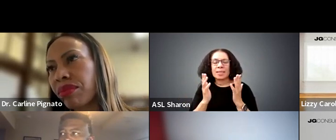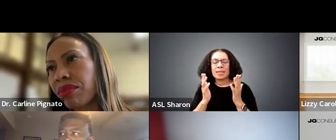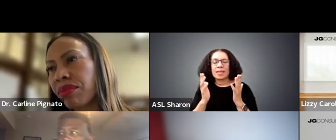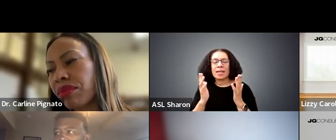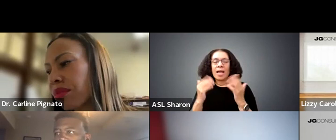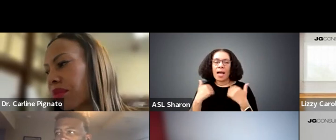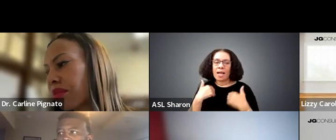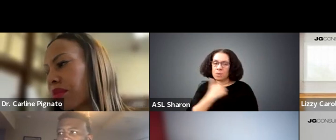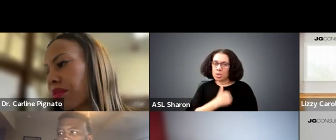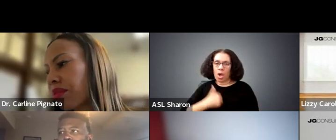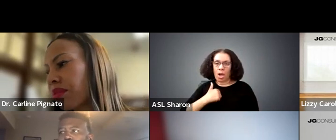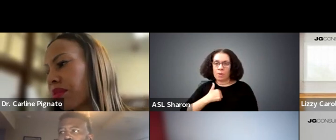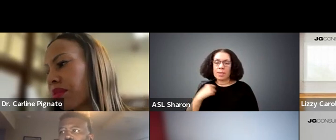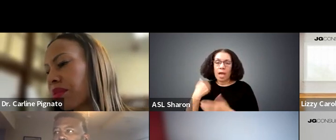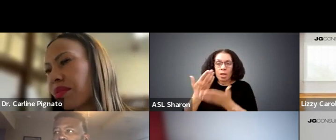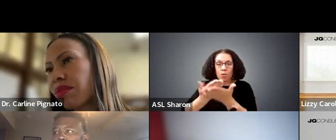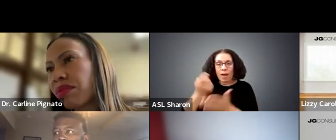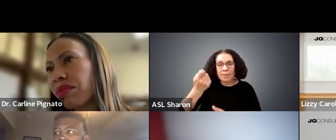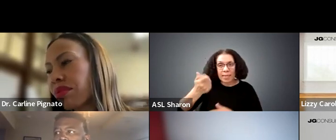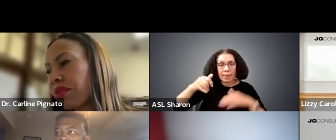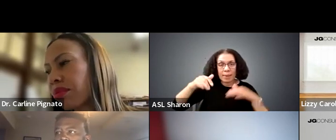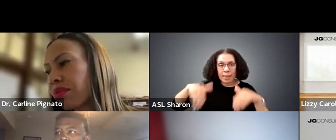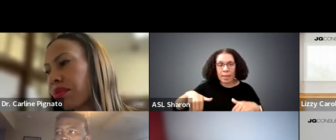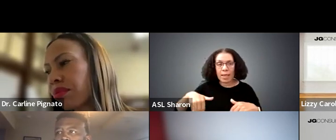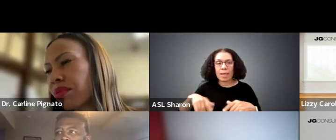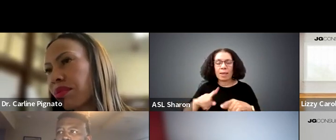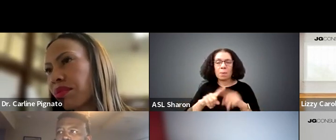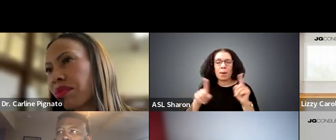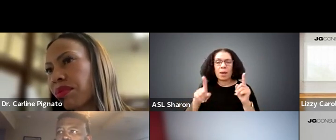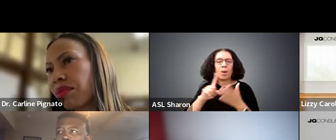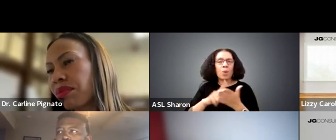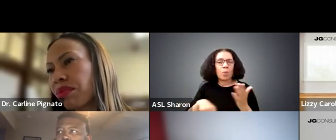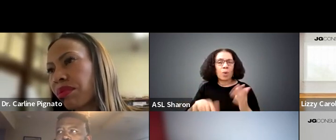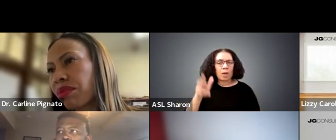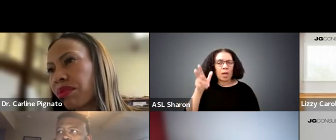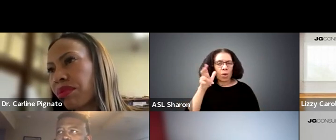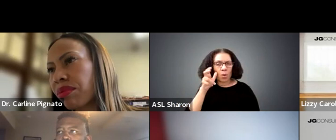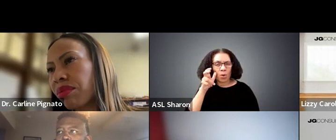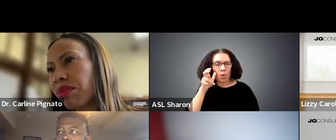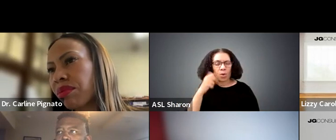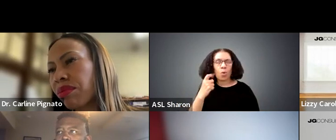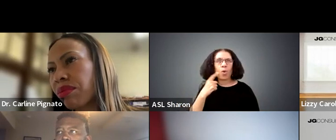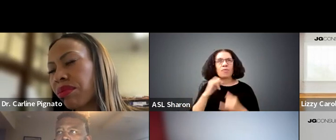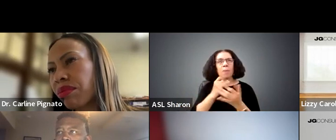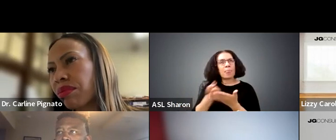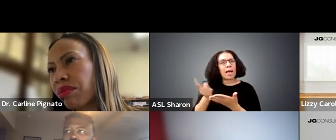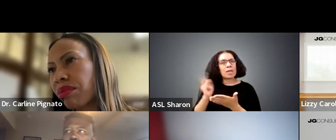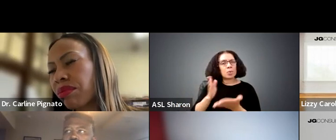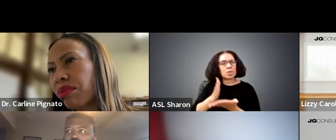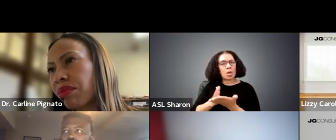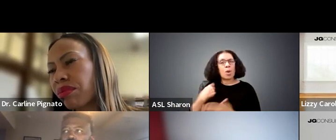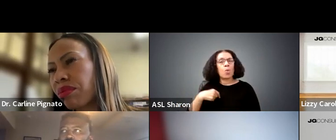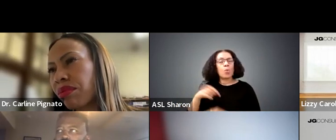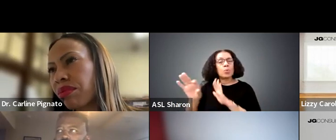So I apologize. I came into this a little late, but I think what I picked up and where I thought we'd left off last week is that we were going to pick